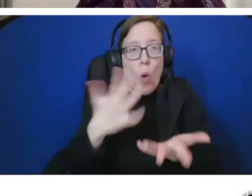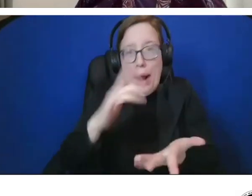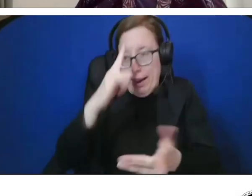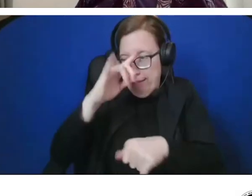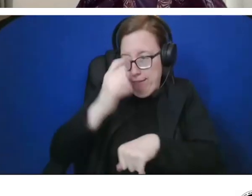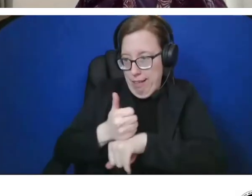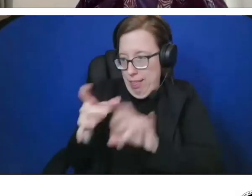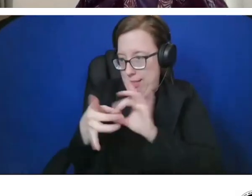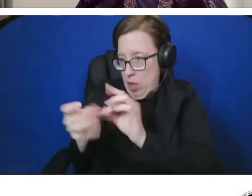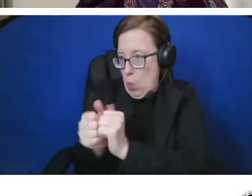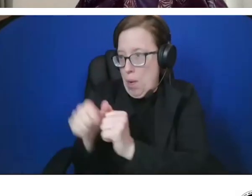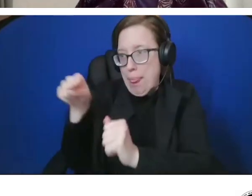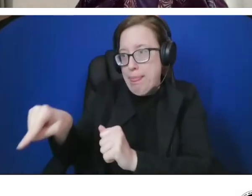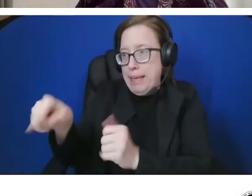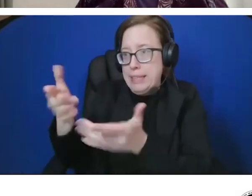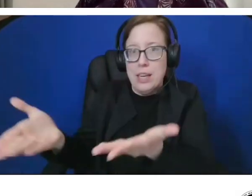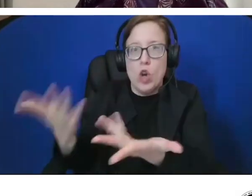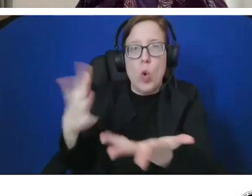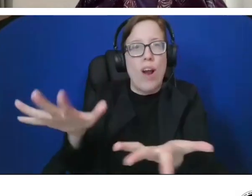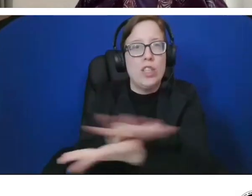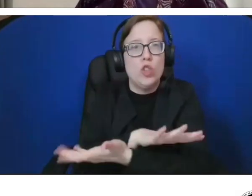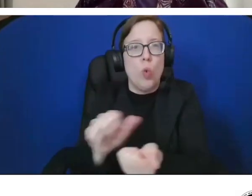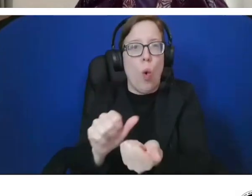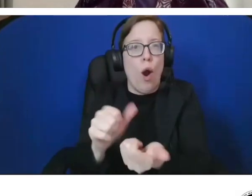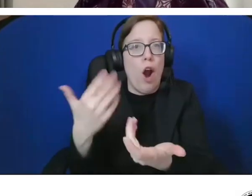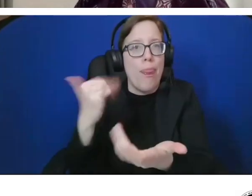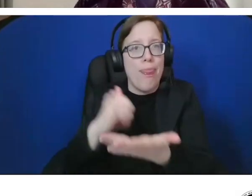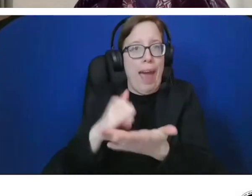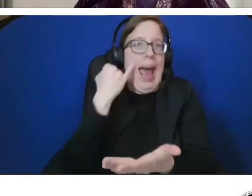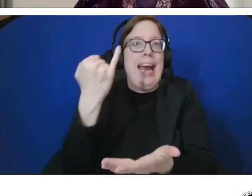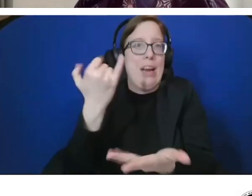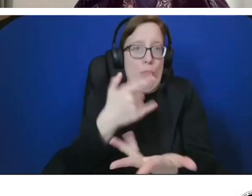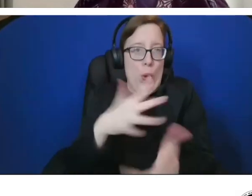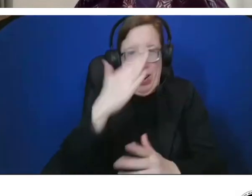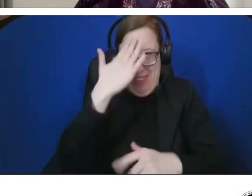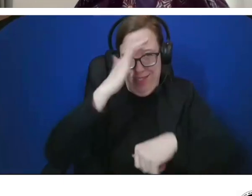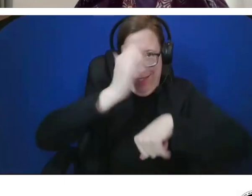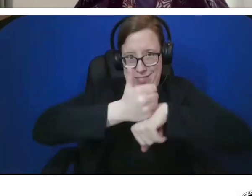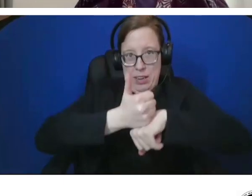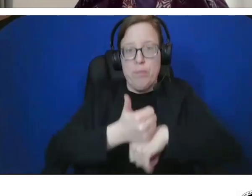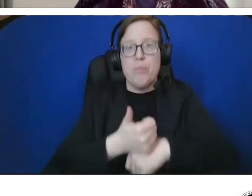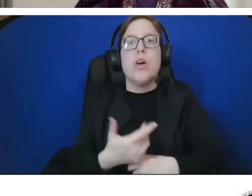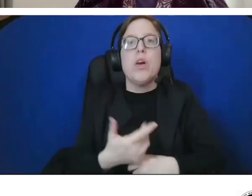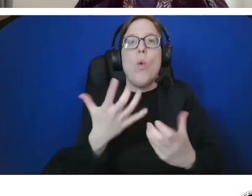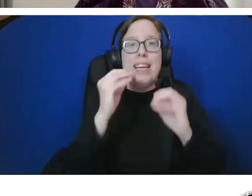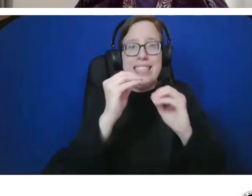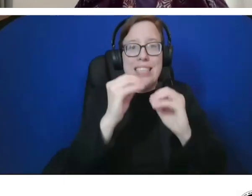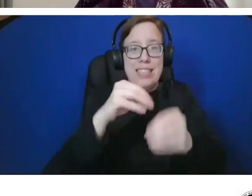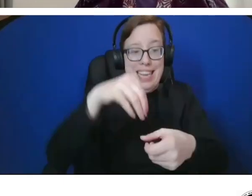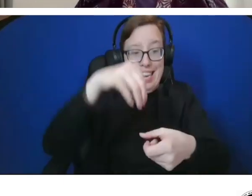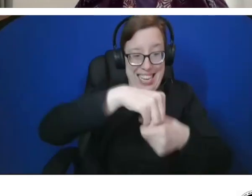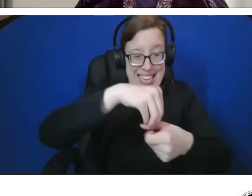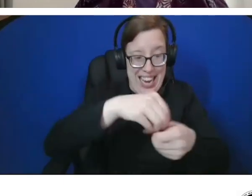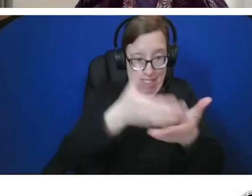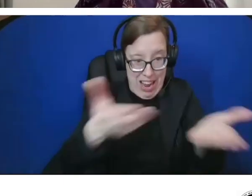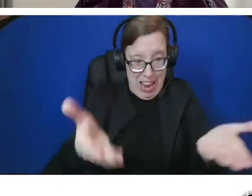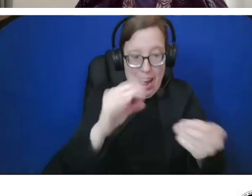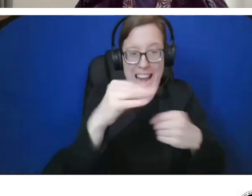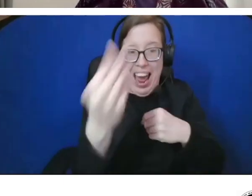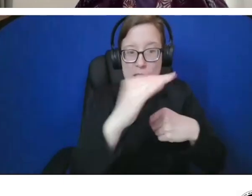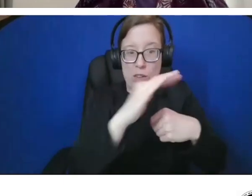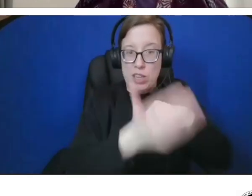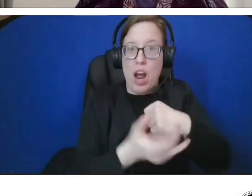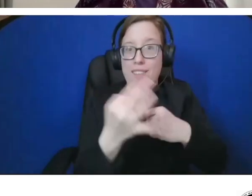first set out to learn it. We don't want to destroy what they know. So we want to teach the inside and outside of objects when